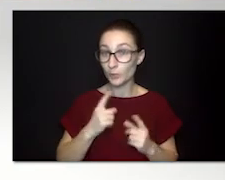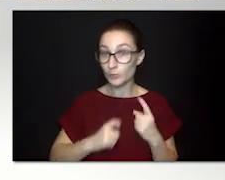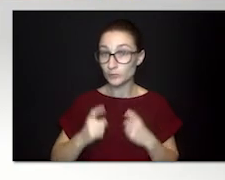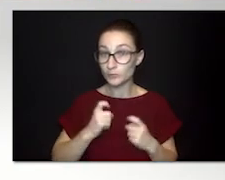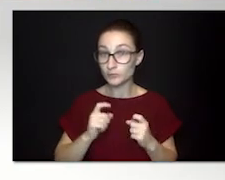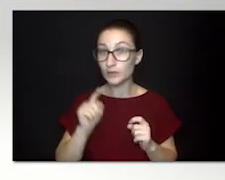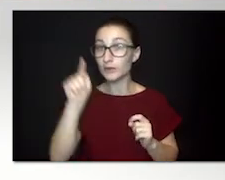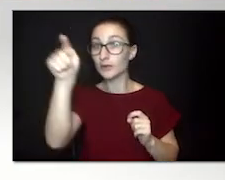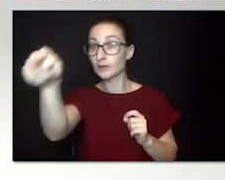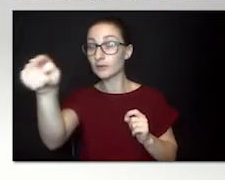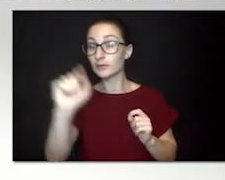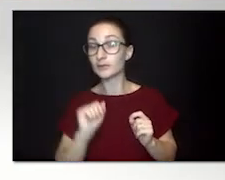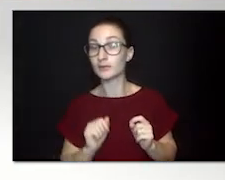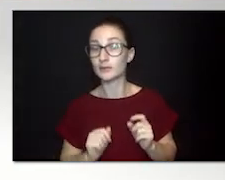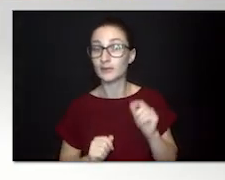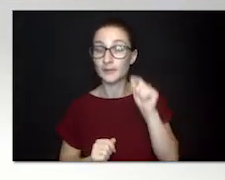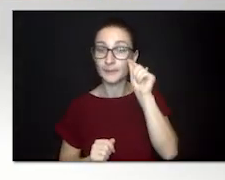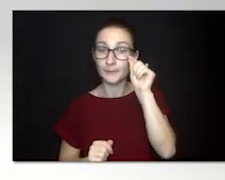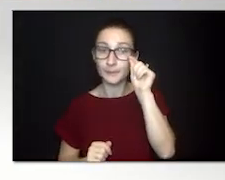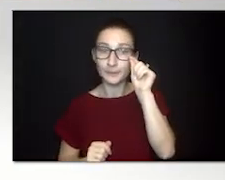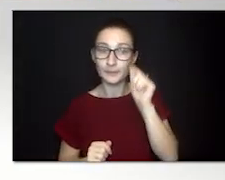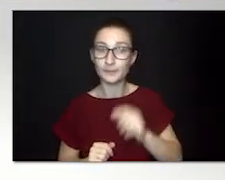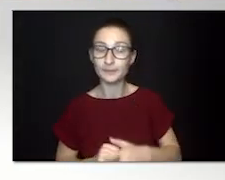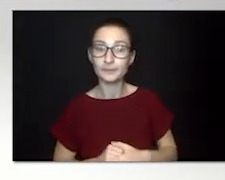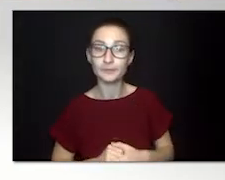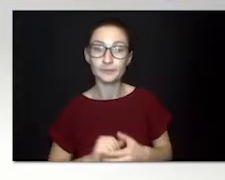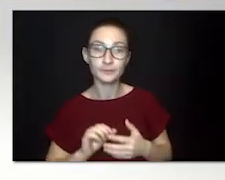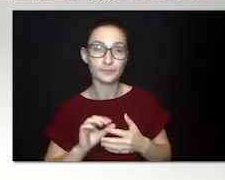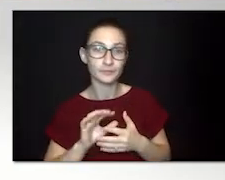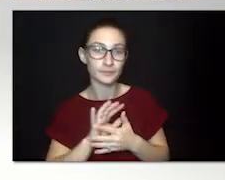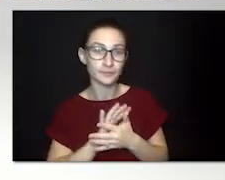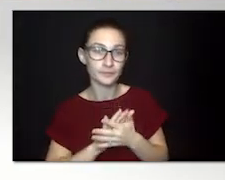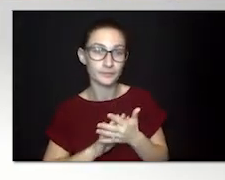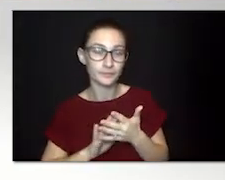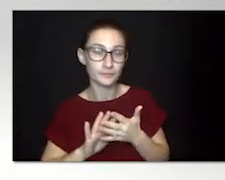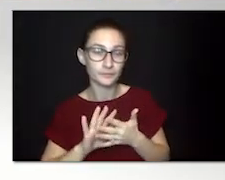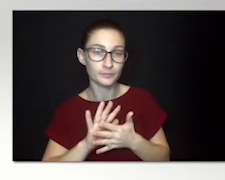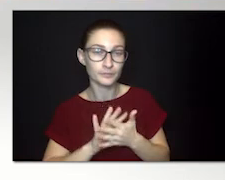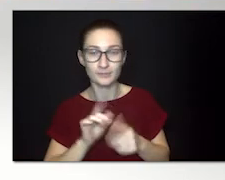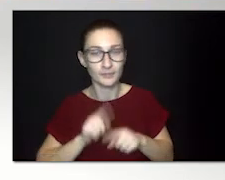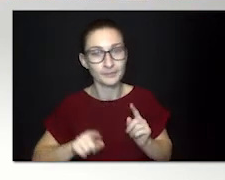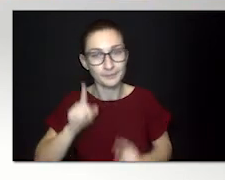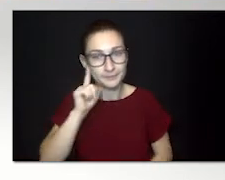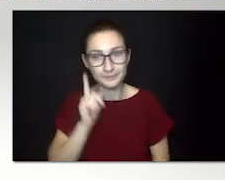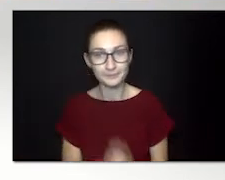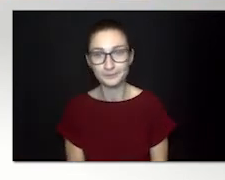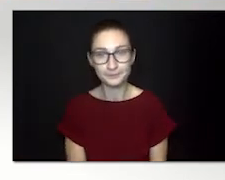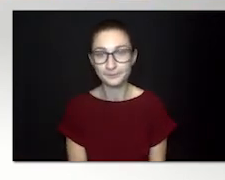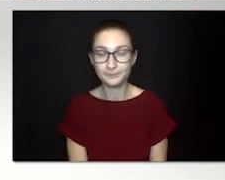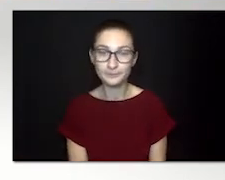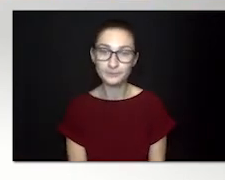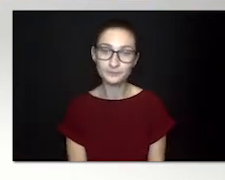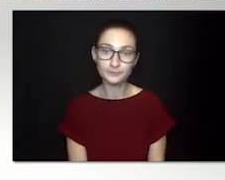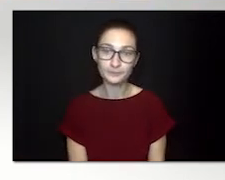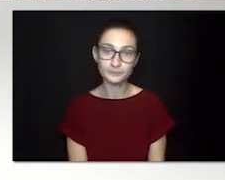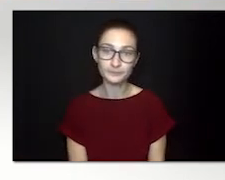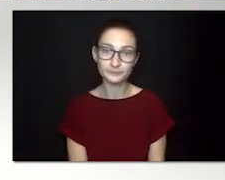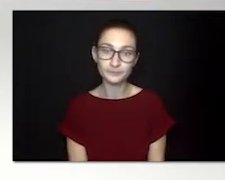Are there any other questions? Let's go back there. Two things, a response to the question about asking a judge